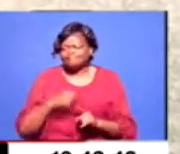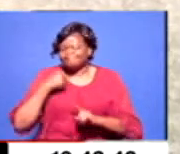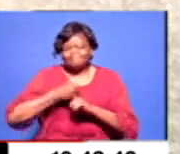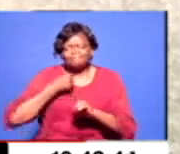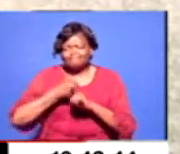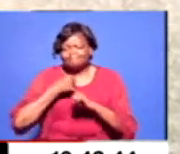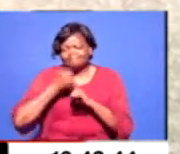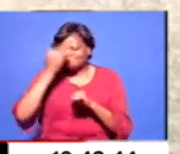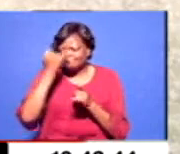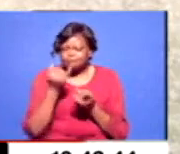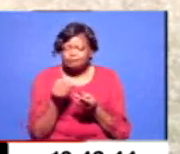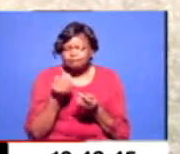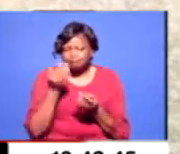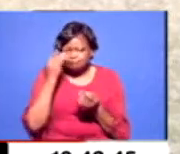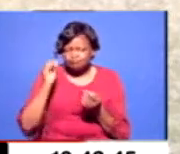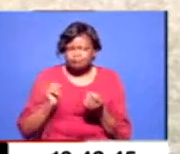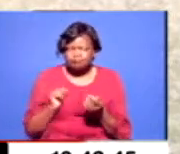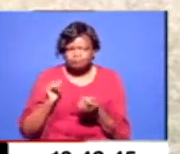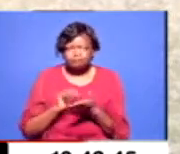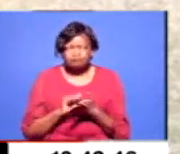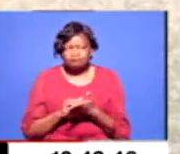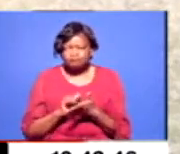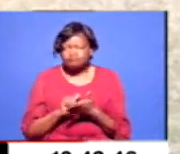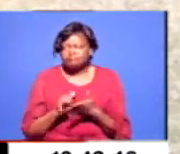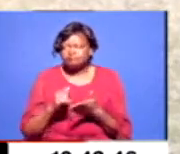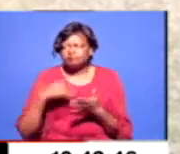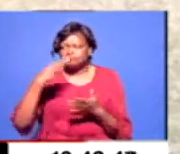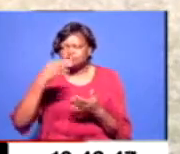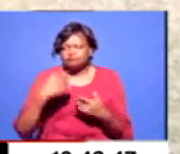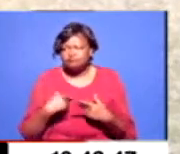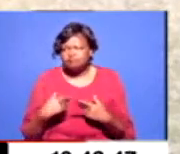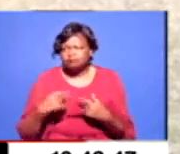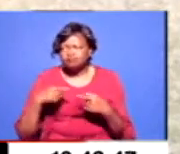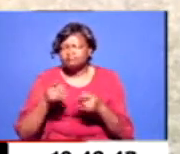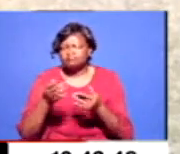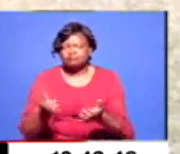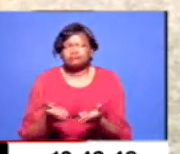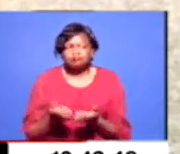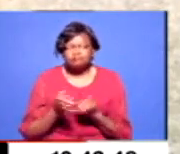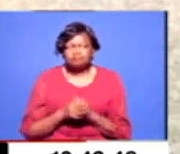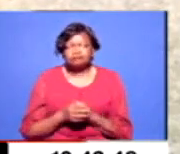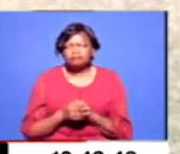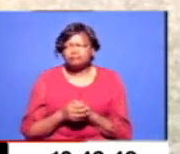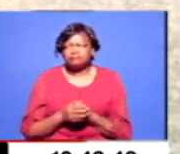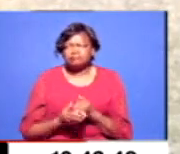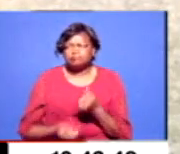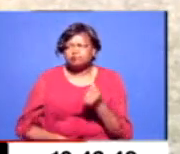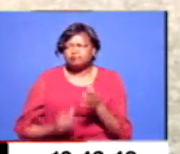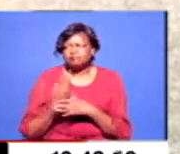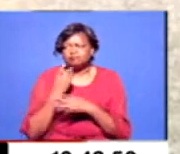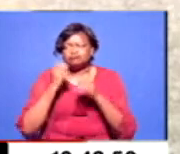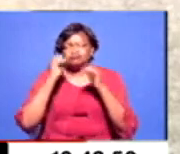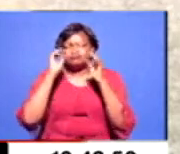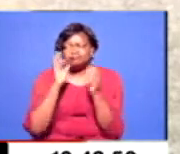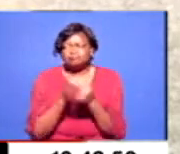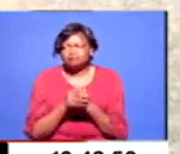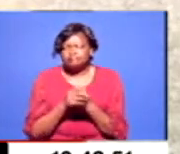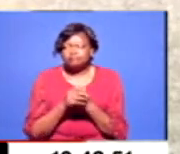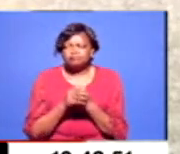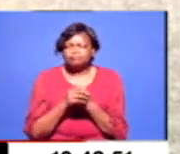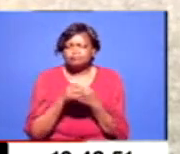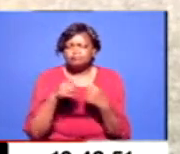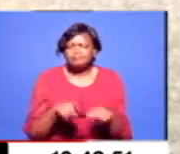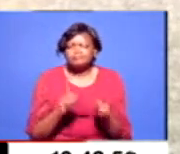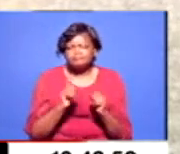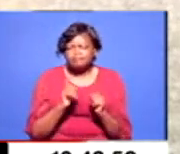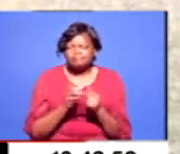this girl still has a future. She still needs to go far. What if now she's